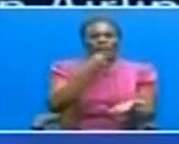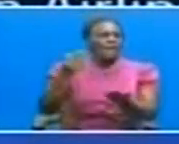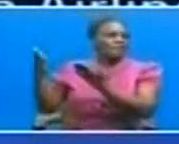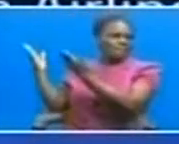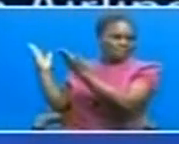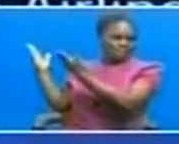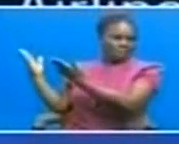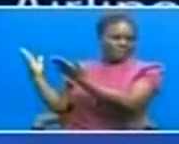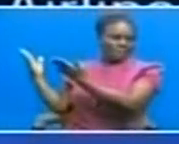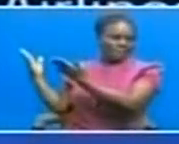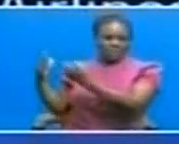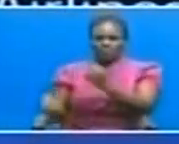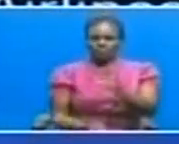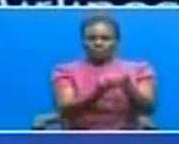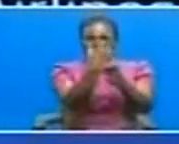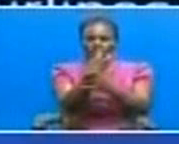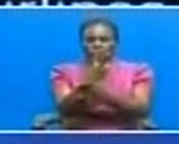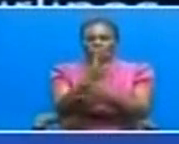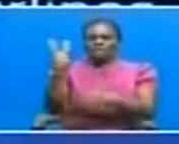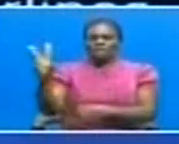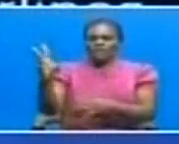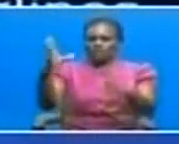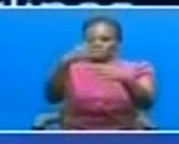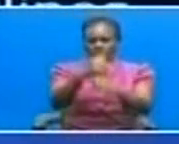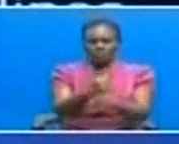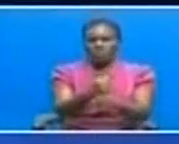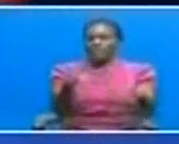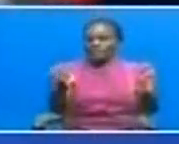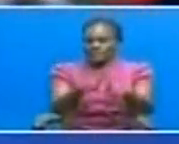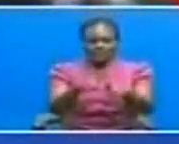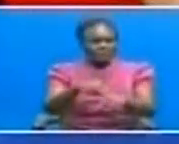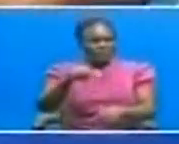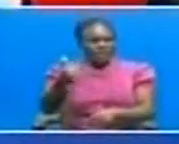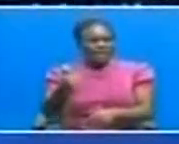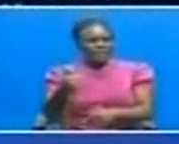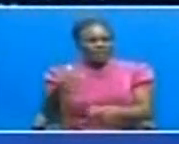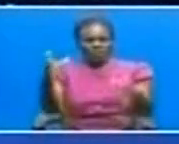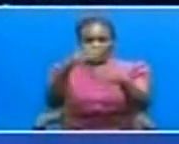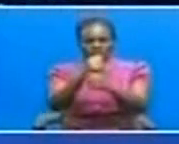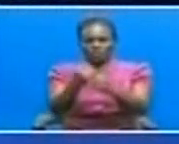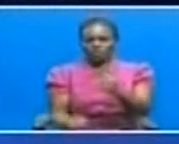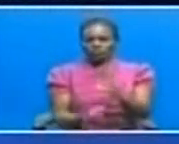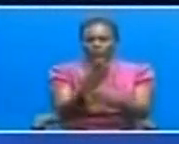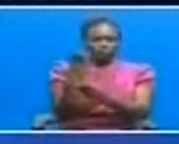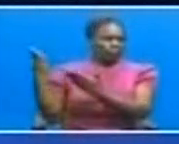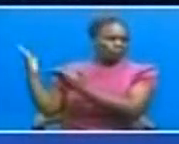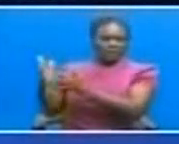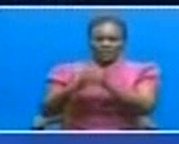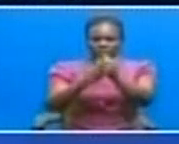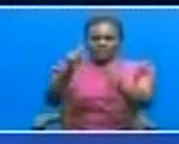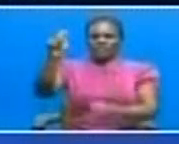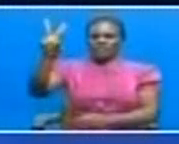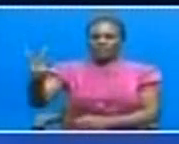Branson, founder of the Virgin Group Companies, Michael Bloomberg, owner of Bloomberg Media, a leading business